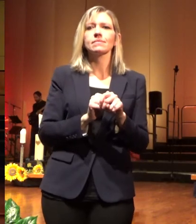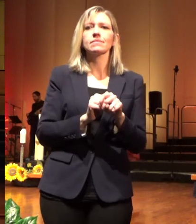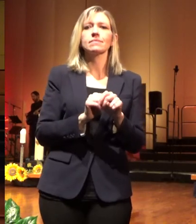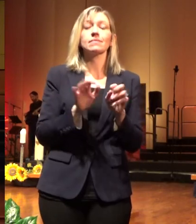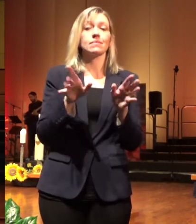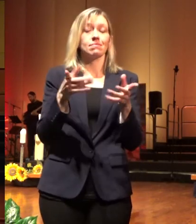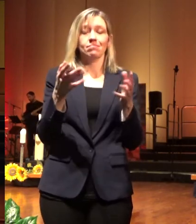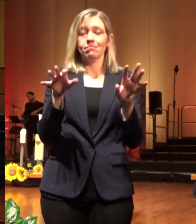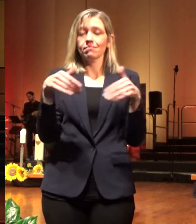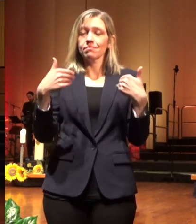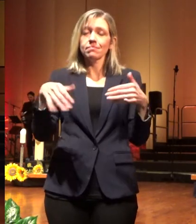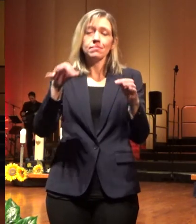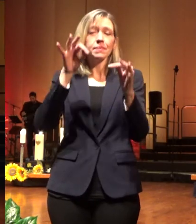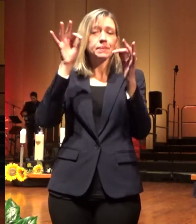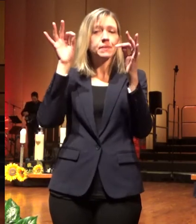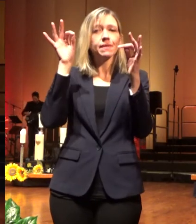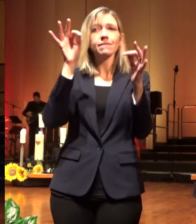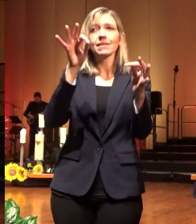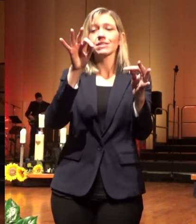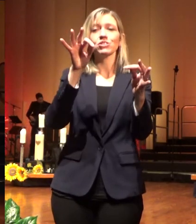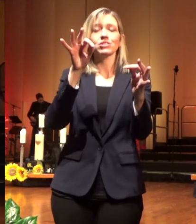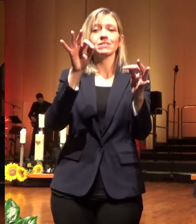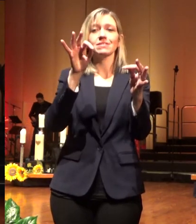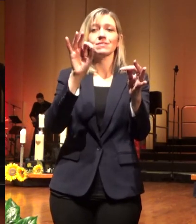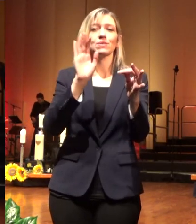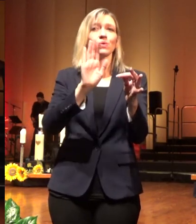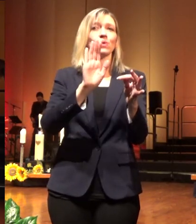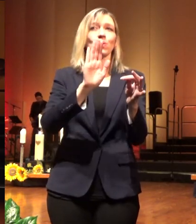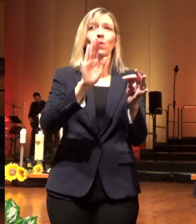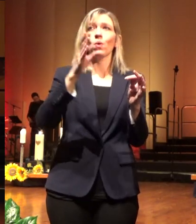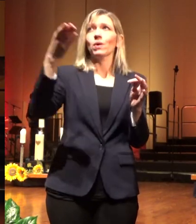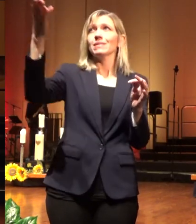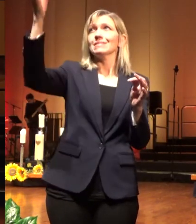The perfection of your